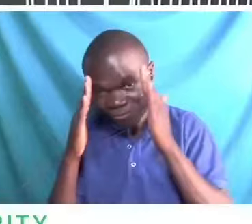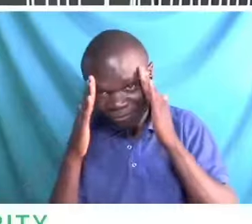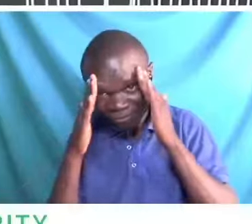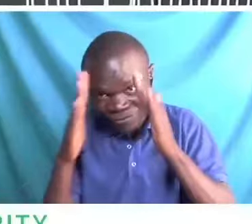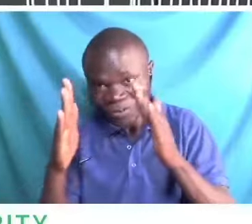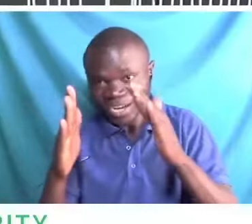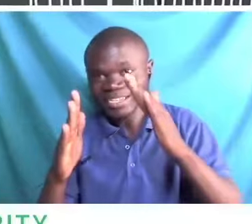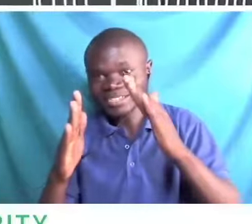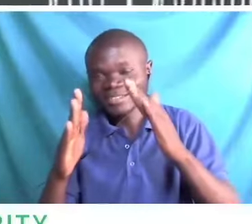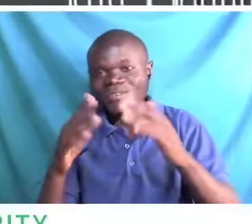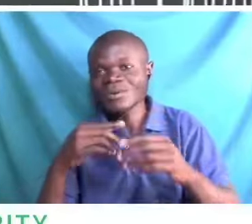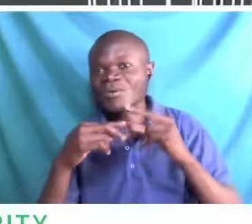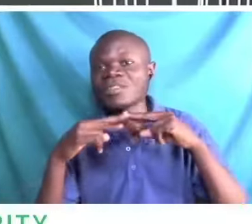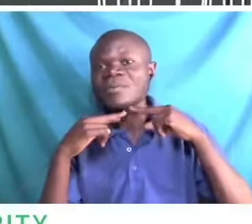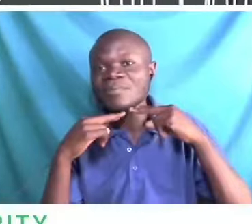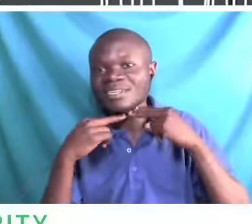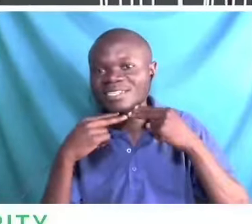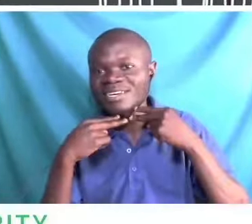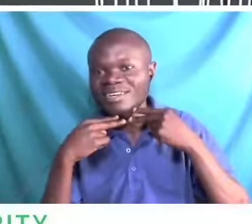Amen?